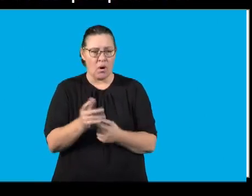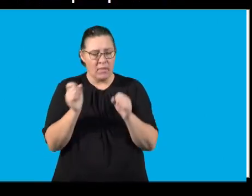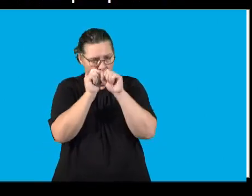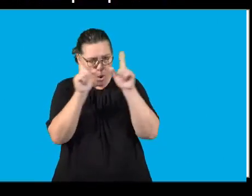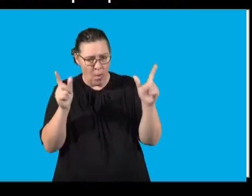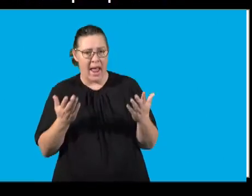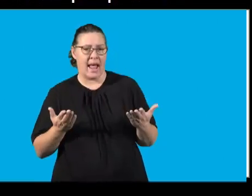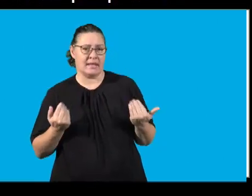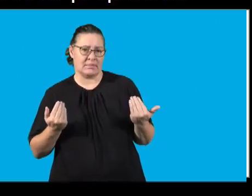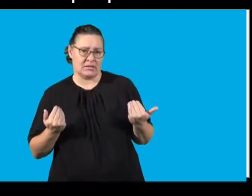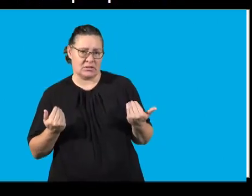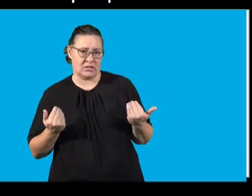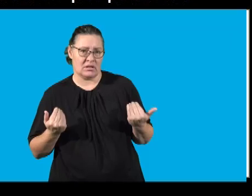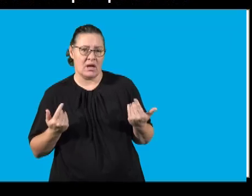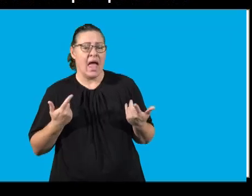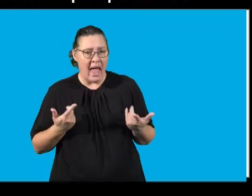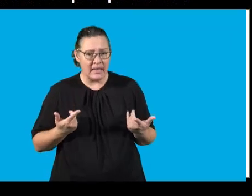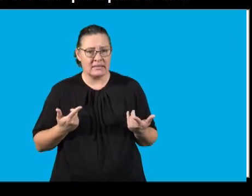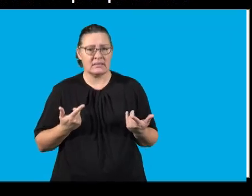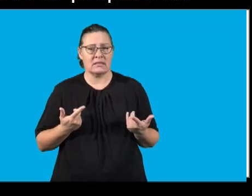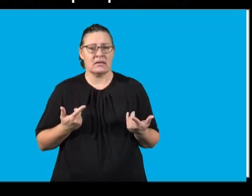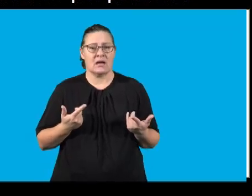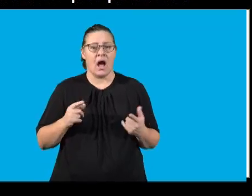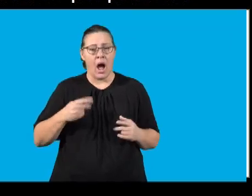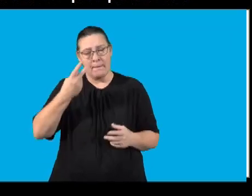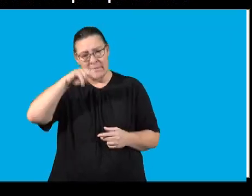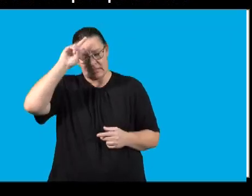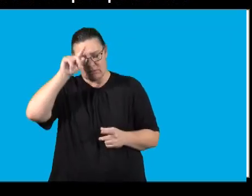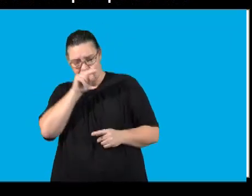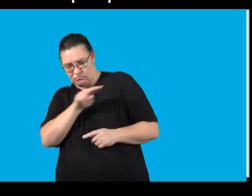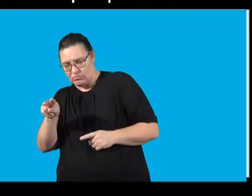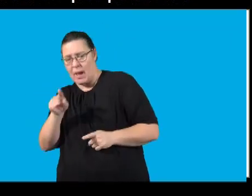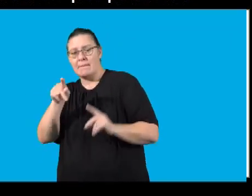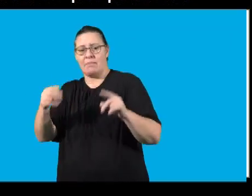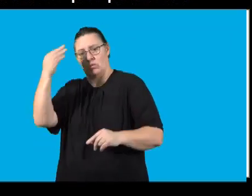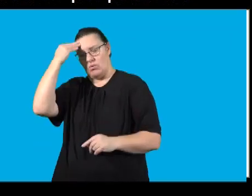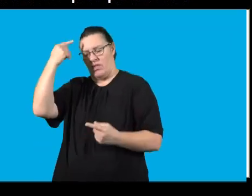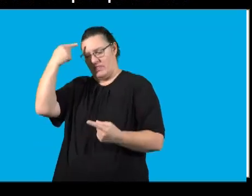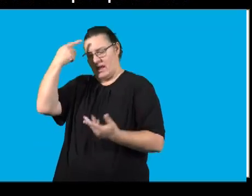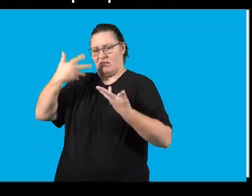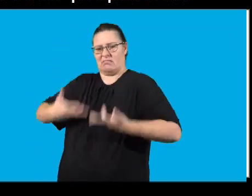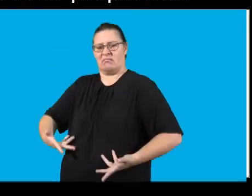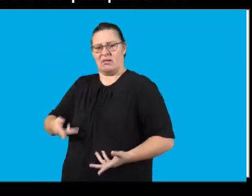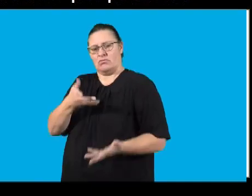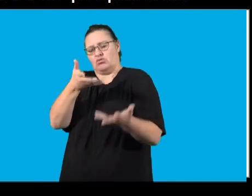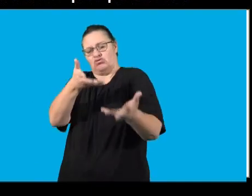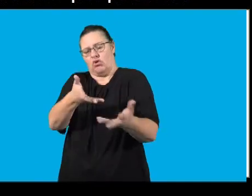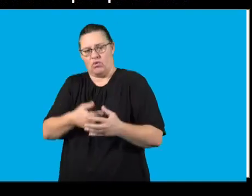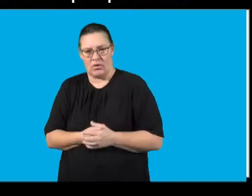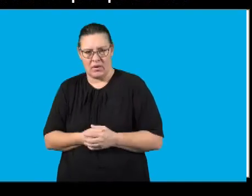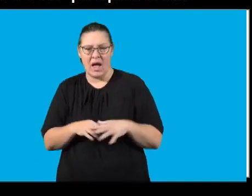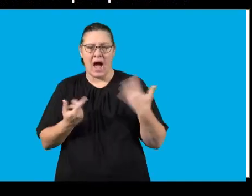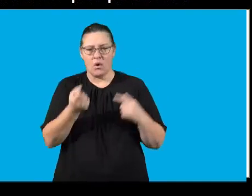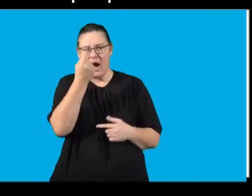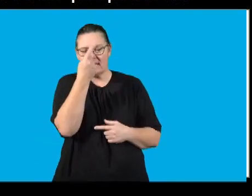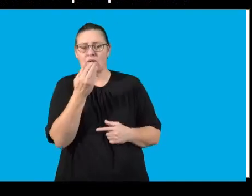that he is aware of the expectations and perceptions others have of her. All right, so how do they perceive her? How